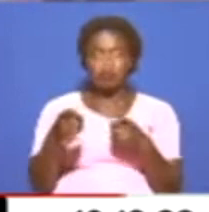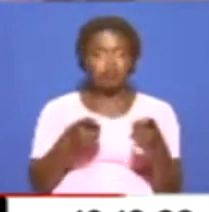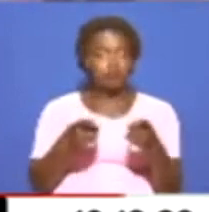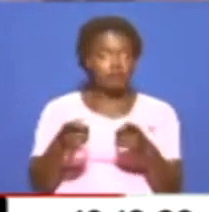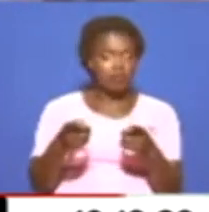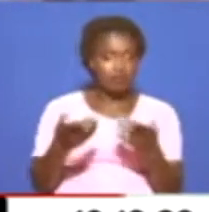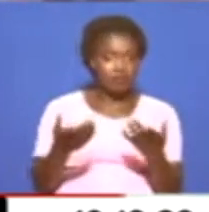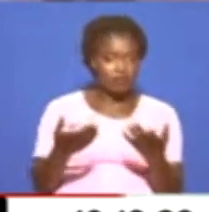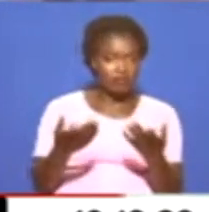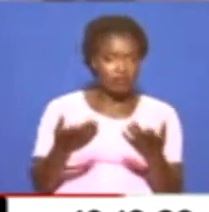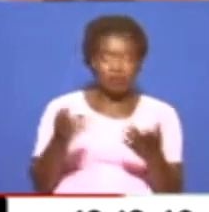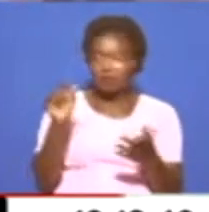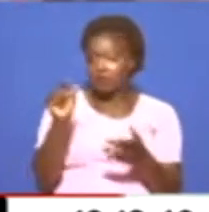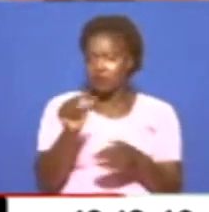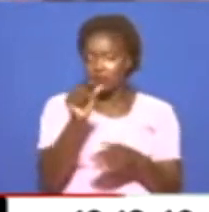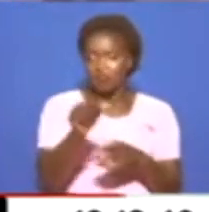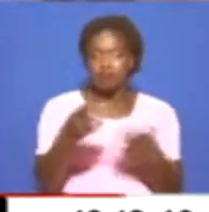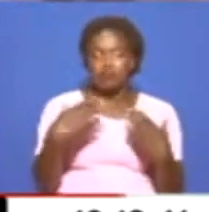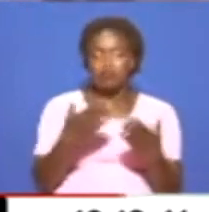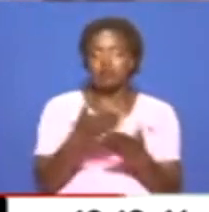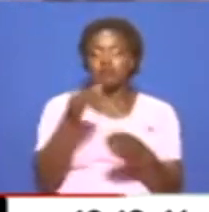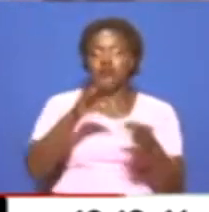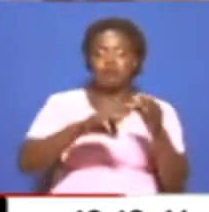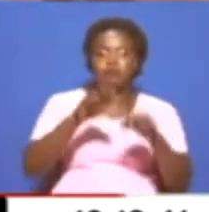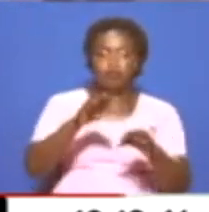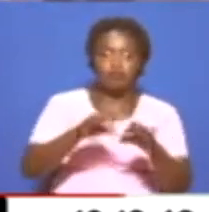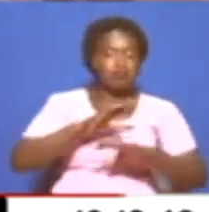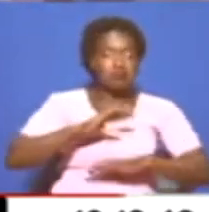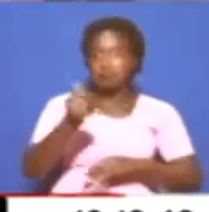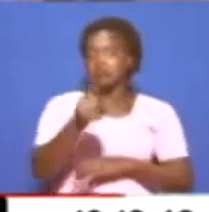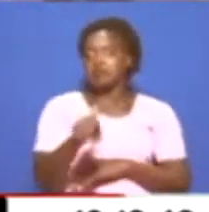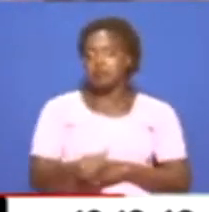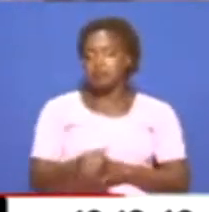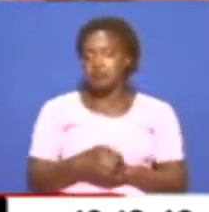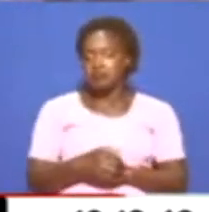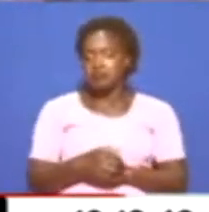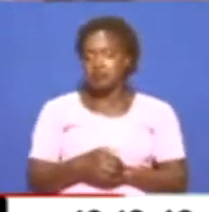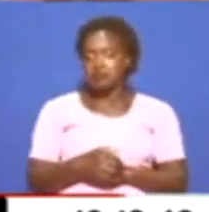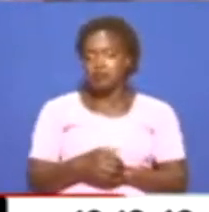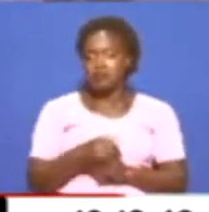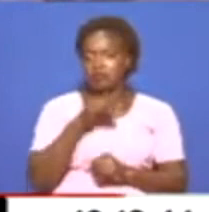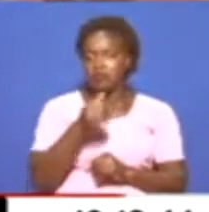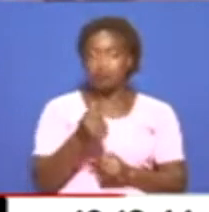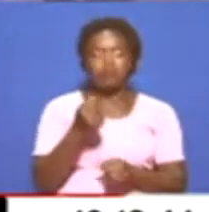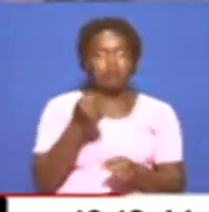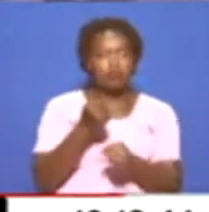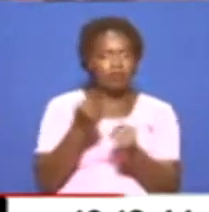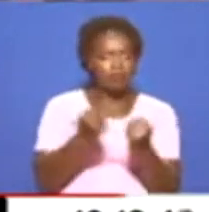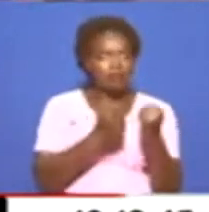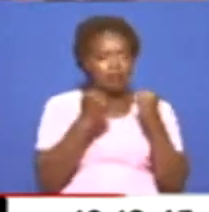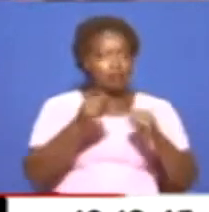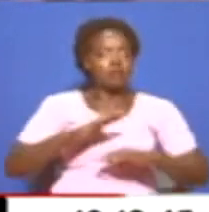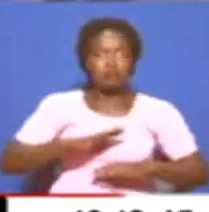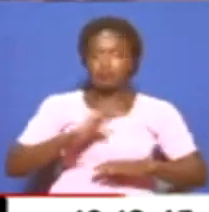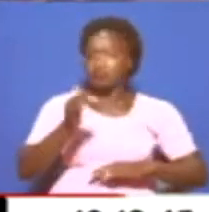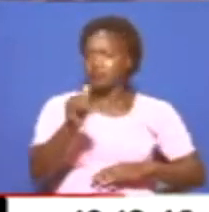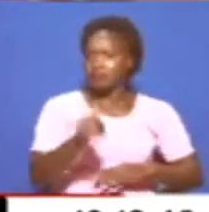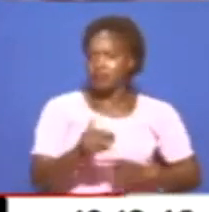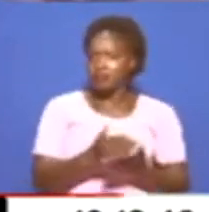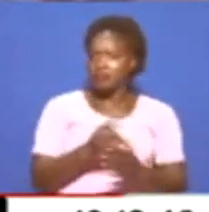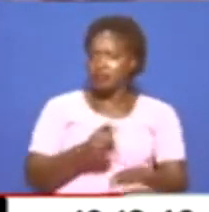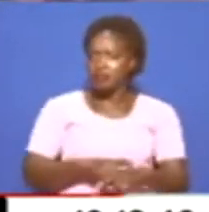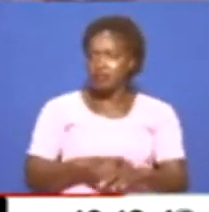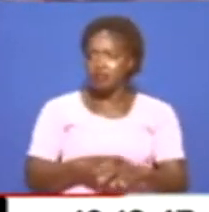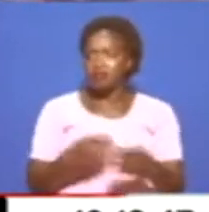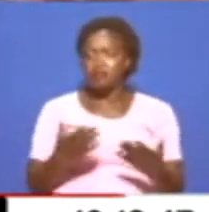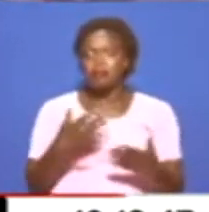the people who are there in the elections, they are not enough. They don't serve. They are not strong enough. Sometimes people call them